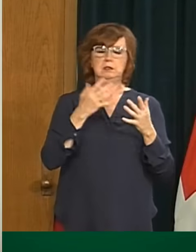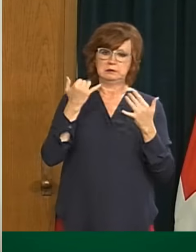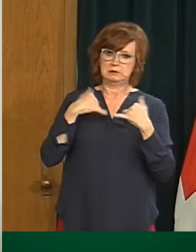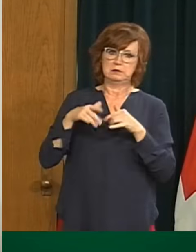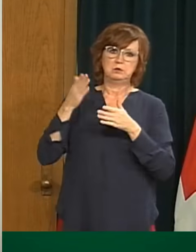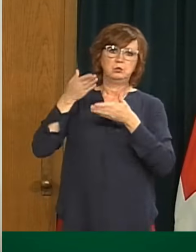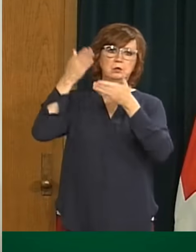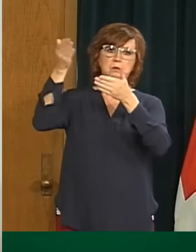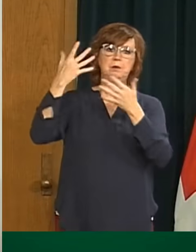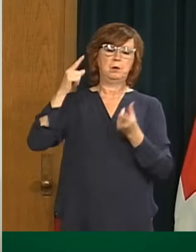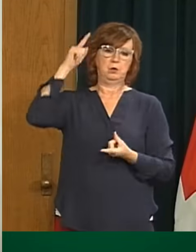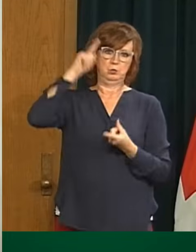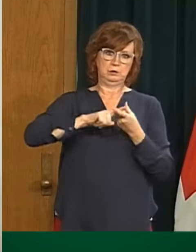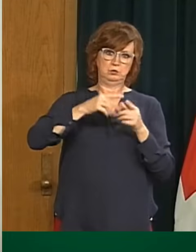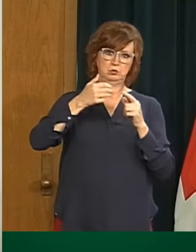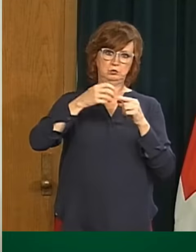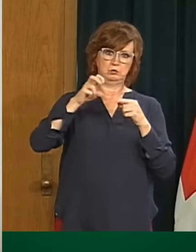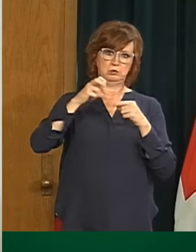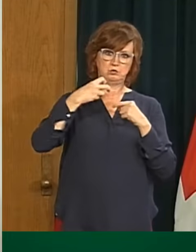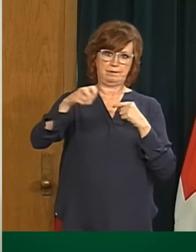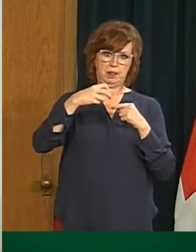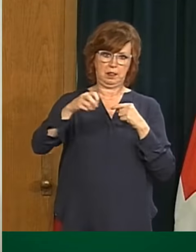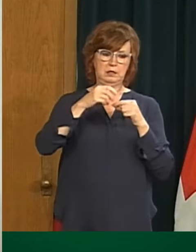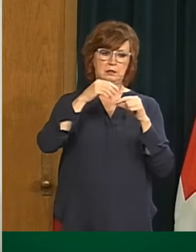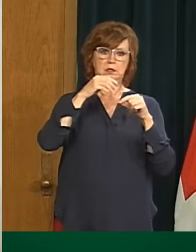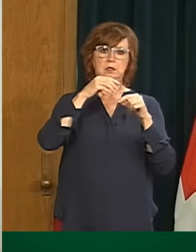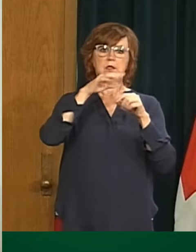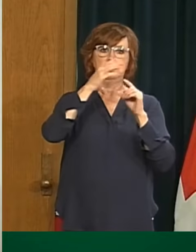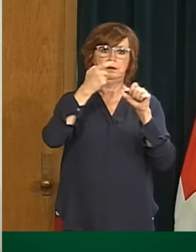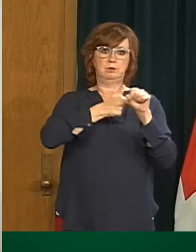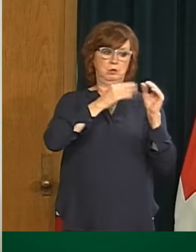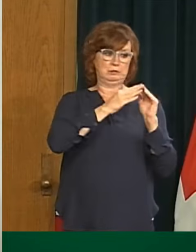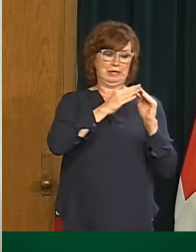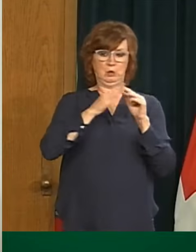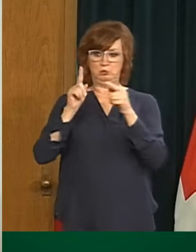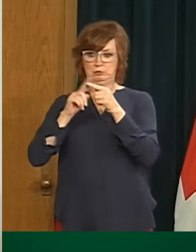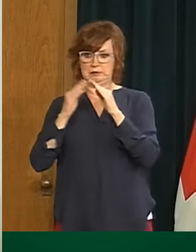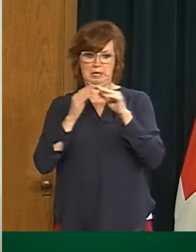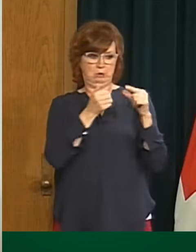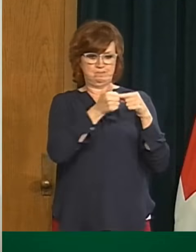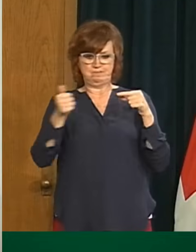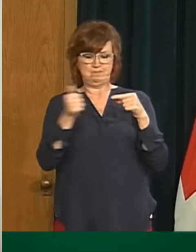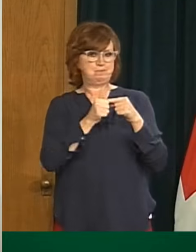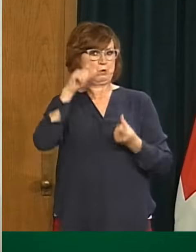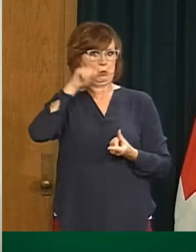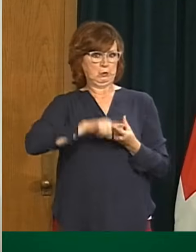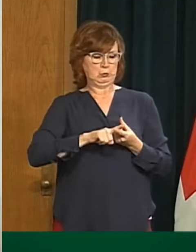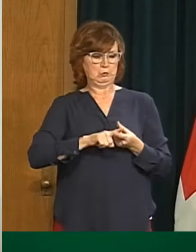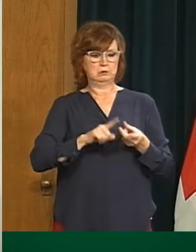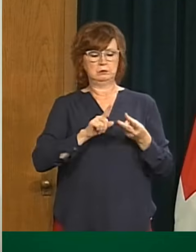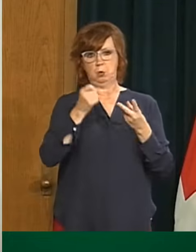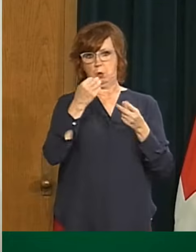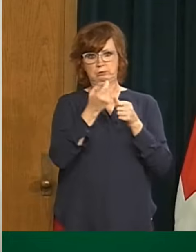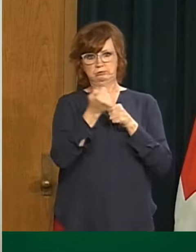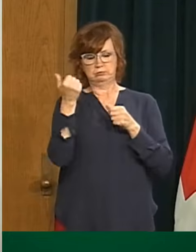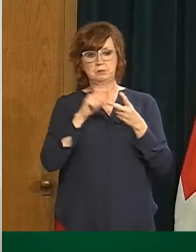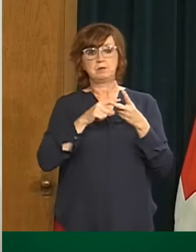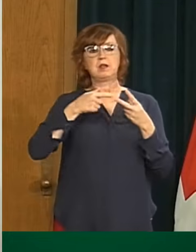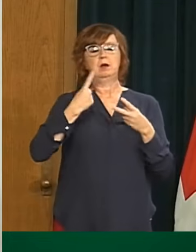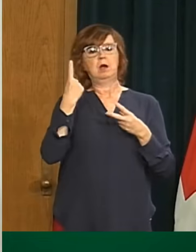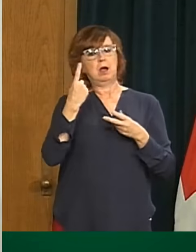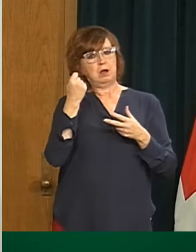communities. Focus on the outbreak in Lloydminster, and then, of course, focus on the single case in PA Hospital in terms